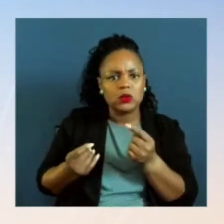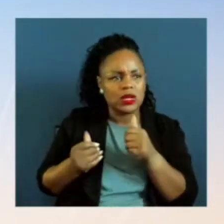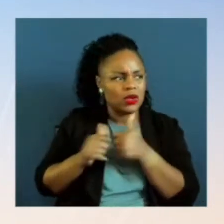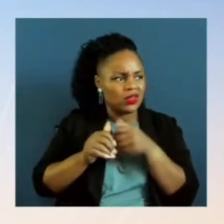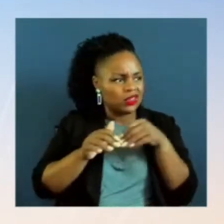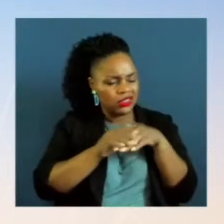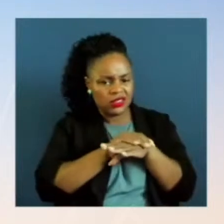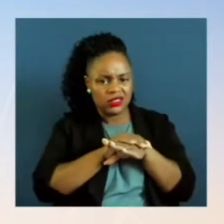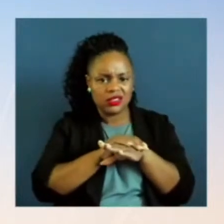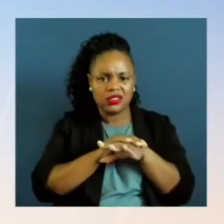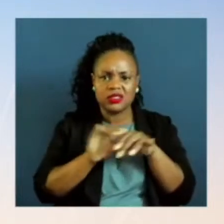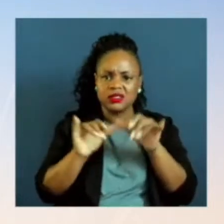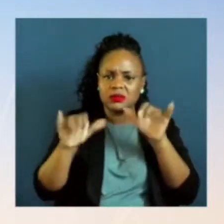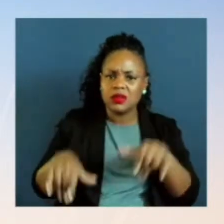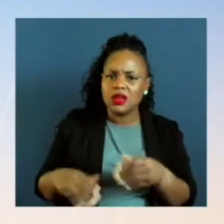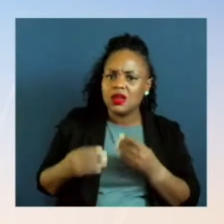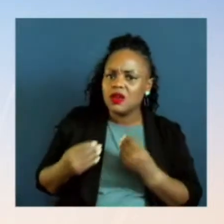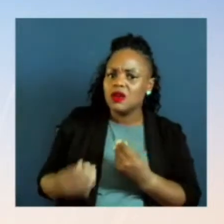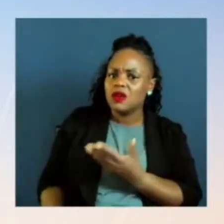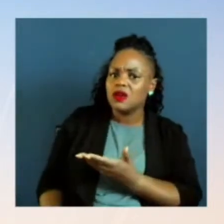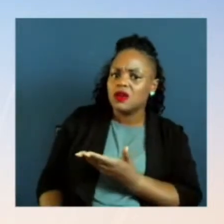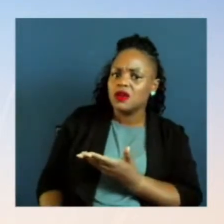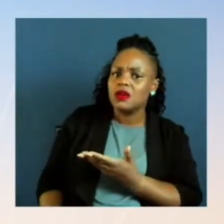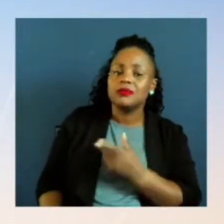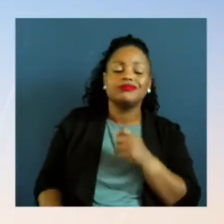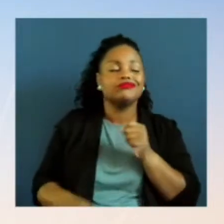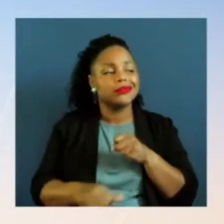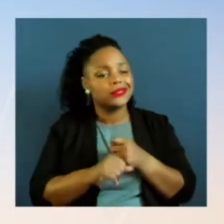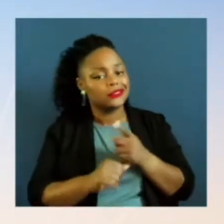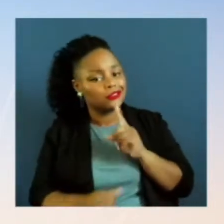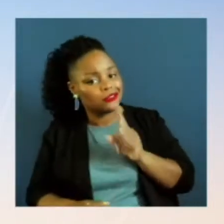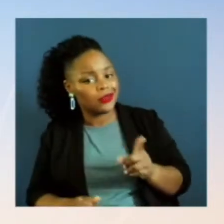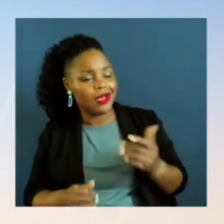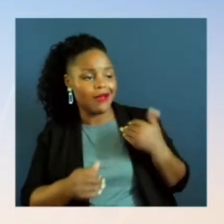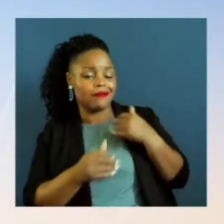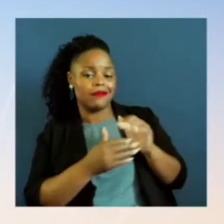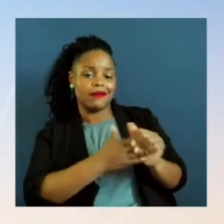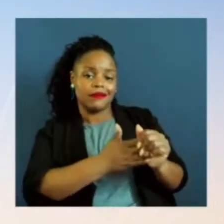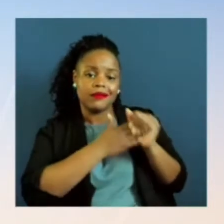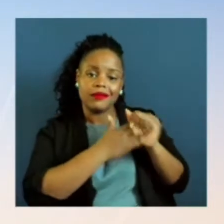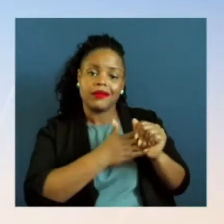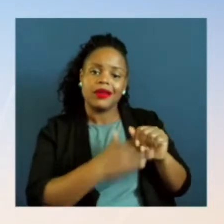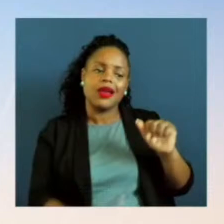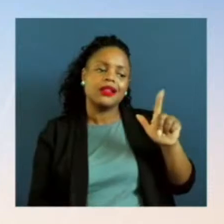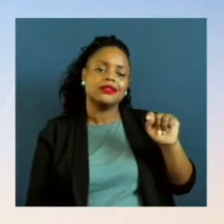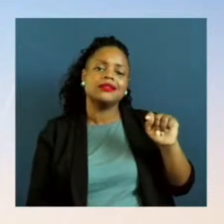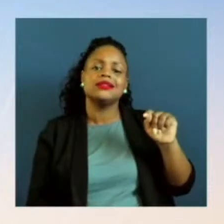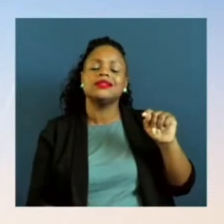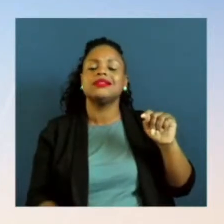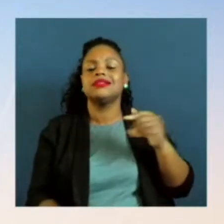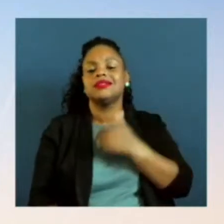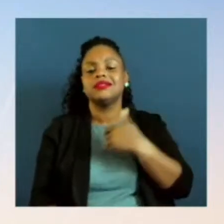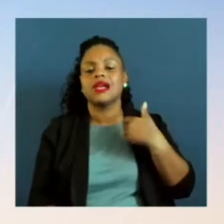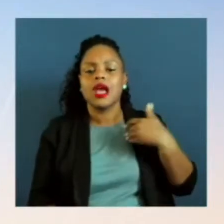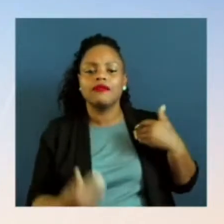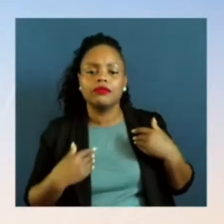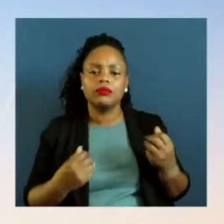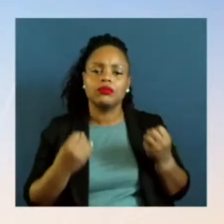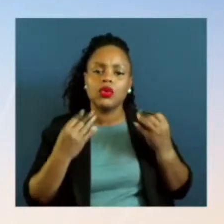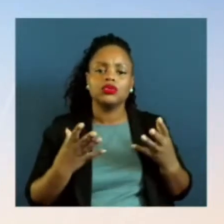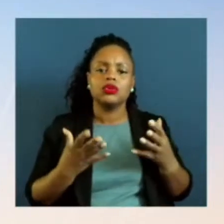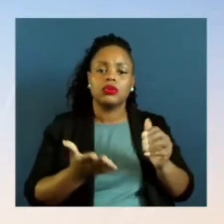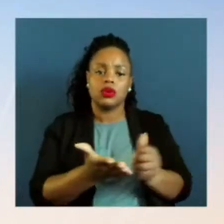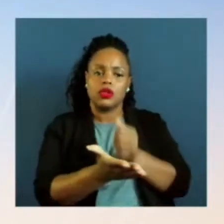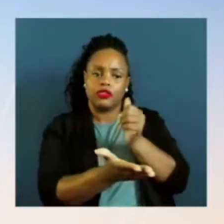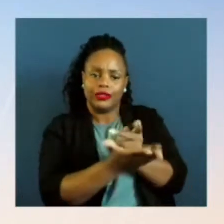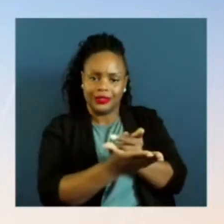make sure your leadership and IT staff have deployed multi-factor authentication, have a strong password. Password. Wow. Really a strong password.